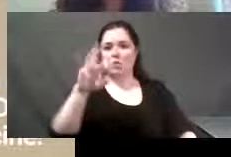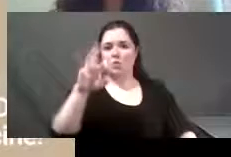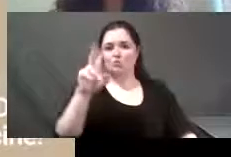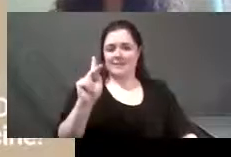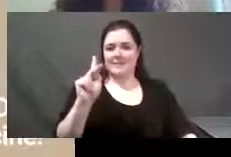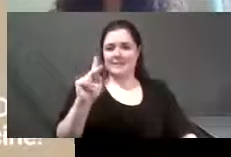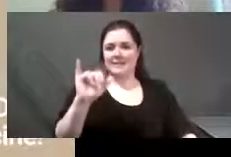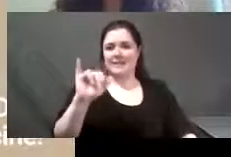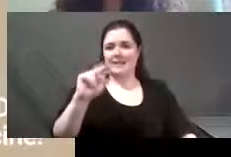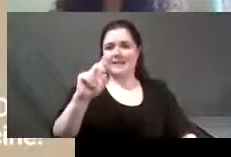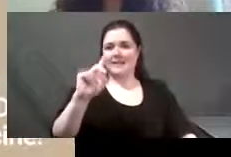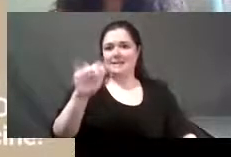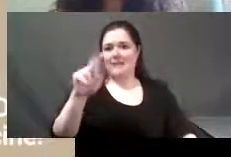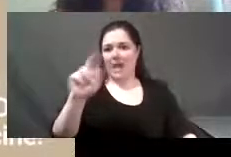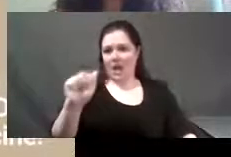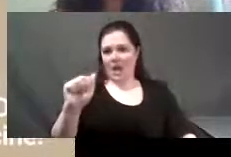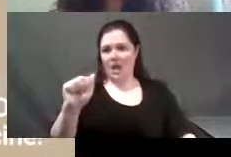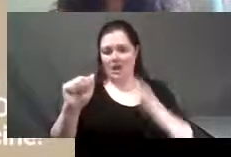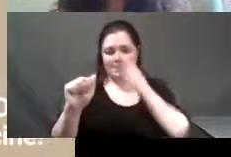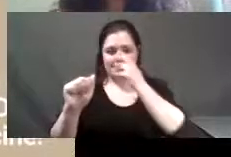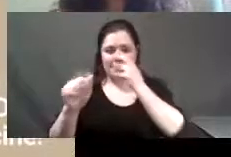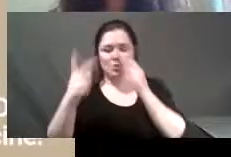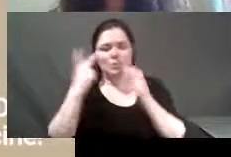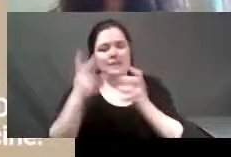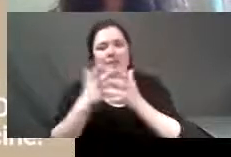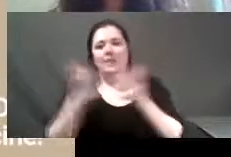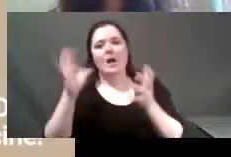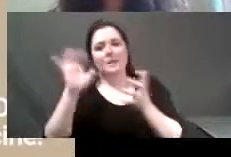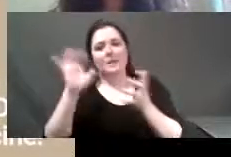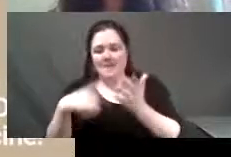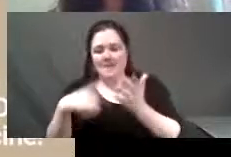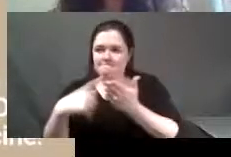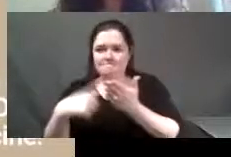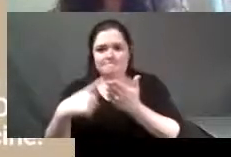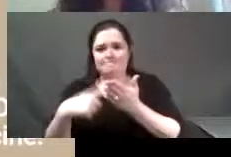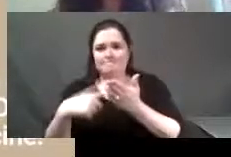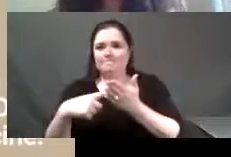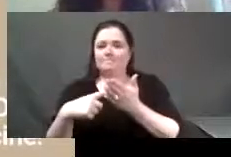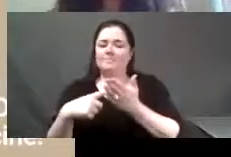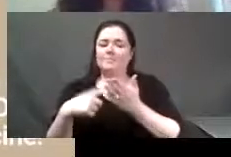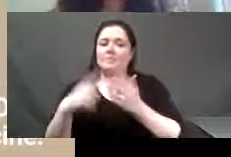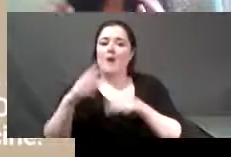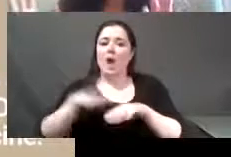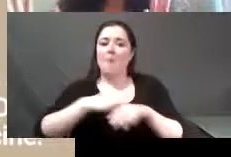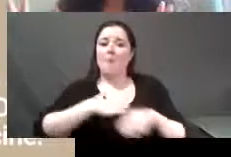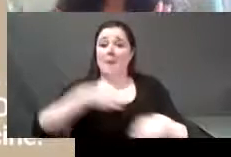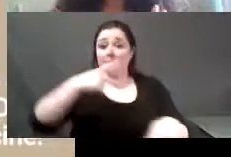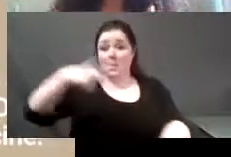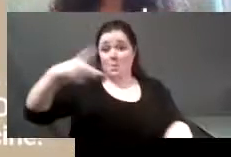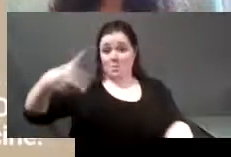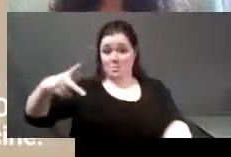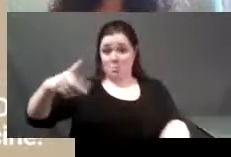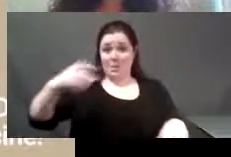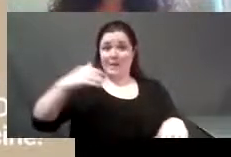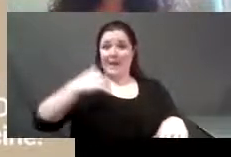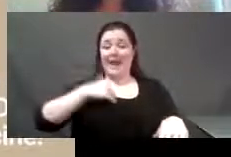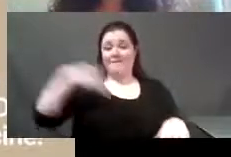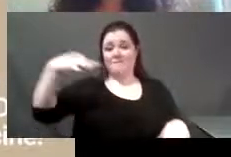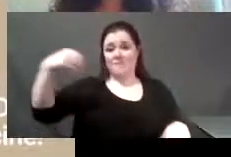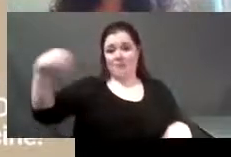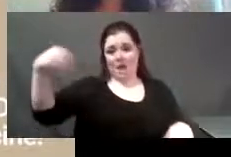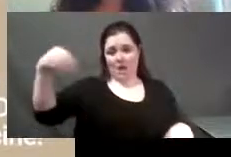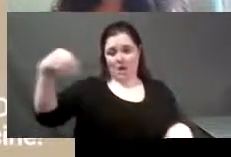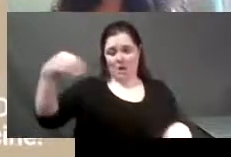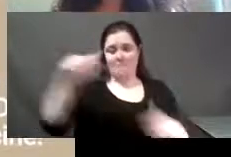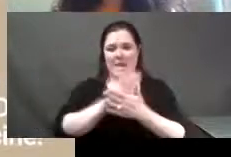Indiana, you'll see a lot of that. And on my PowerPoint, I just have a flyer, and I'll share this with